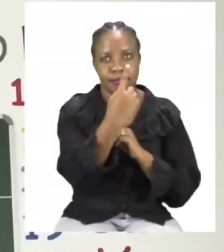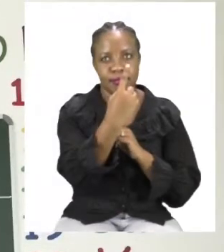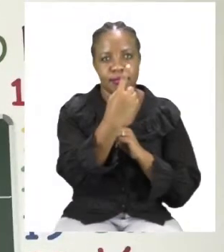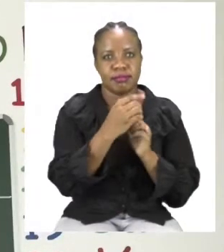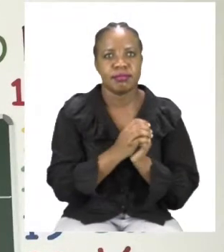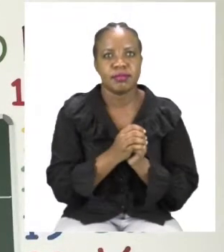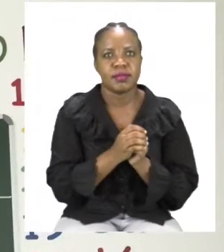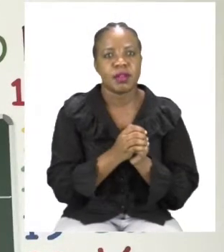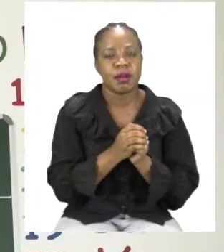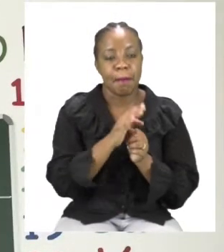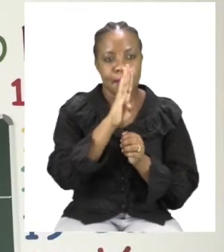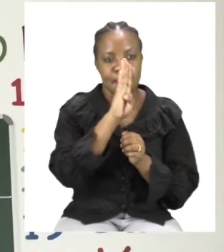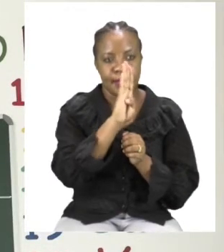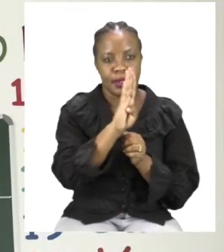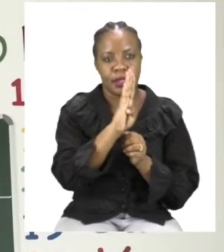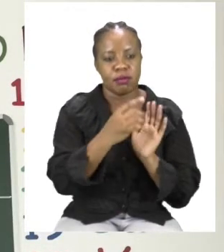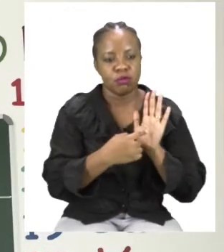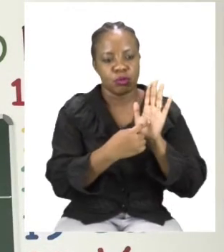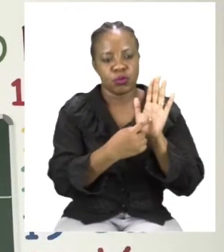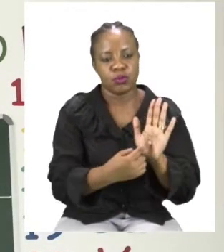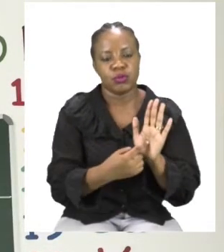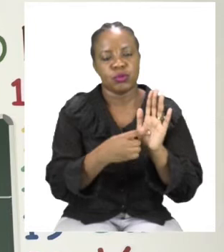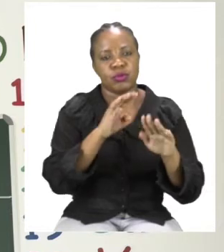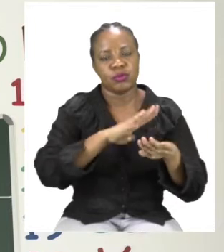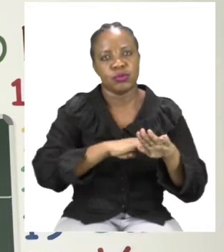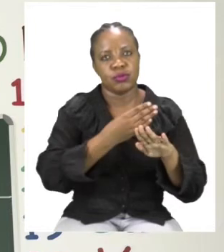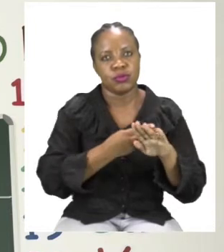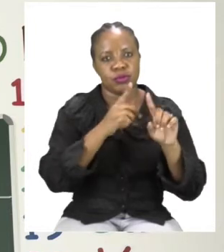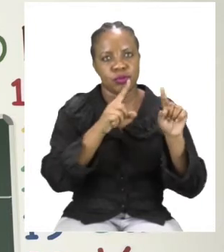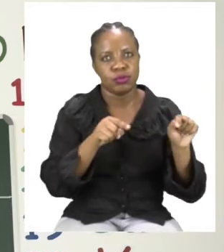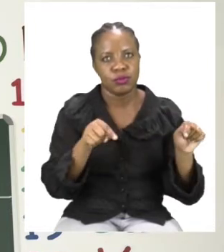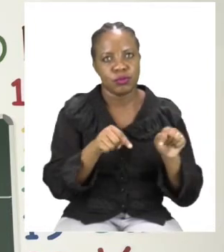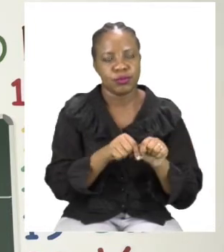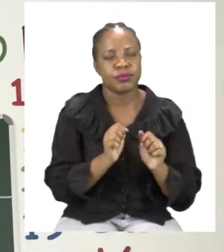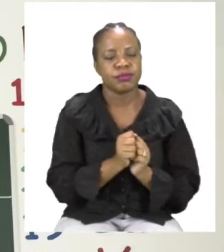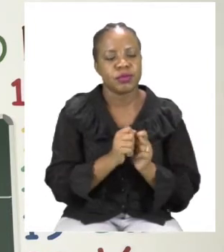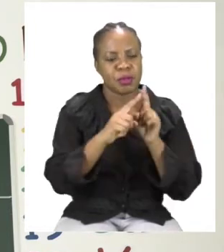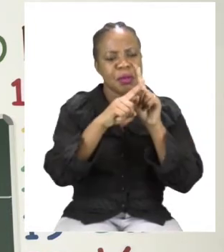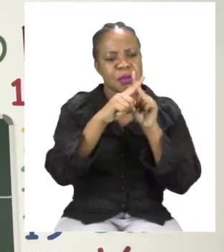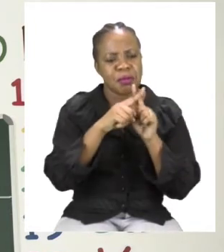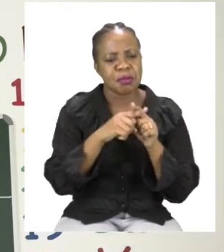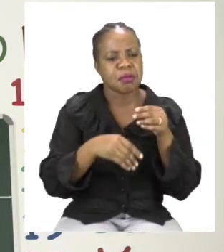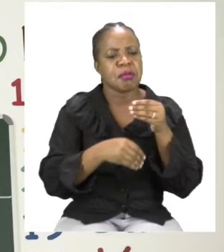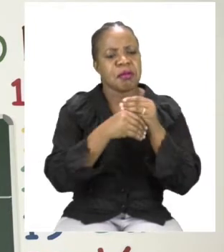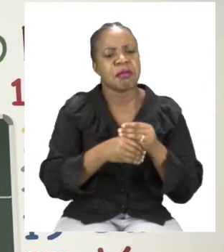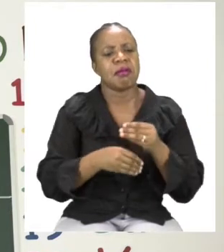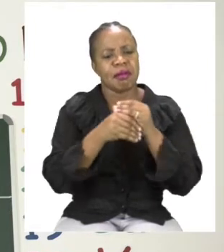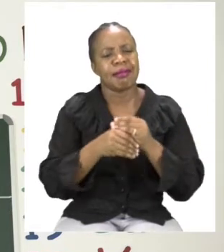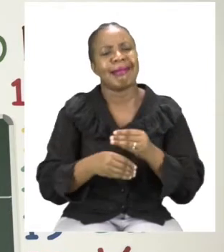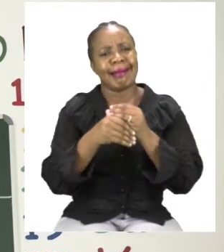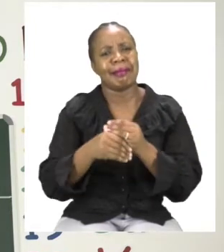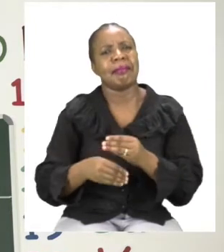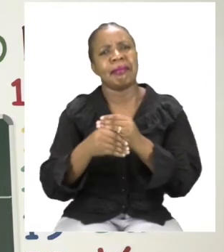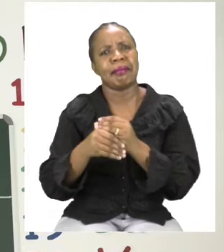together. Now multiplication is just adding and adding and adding. So we are going to add for